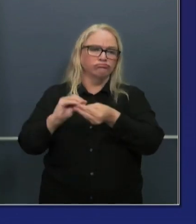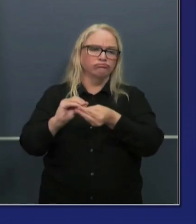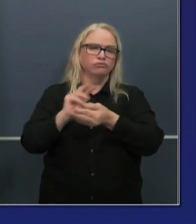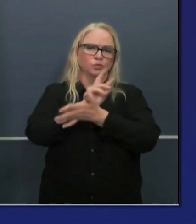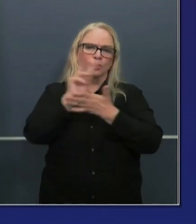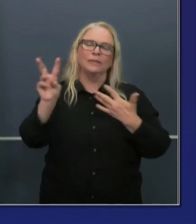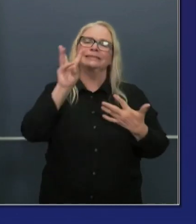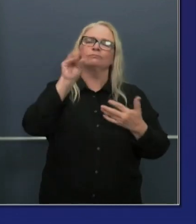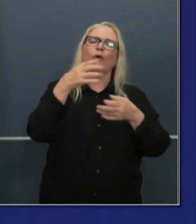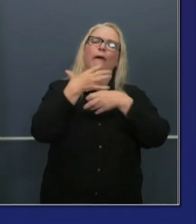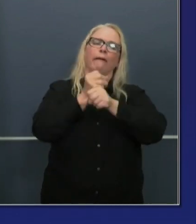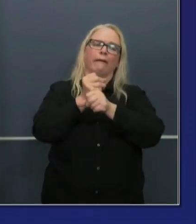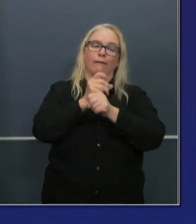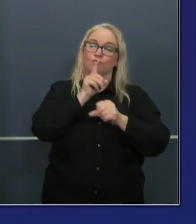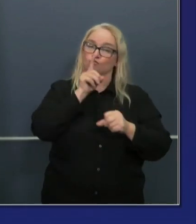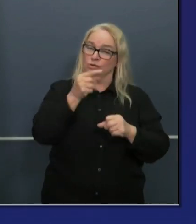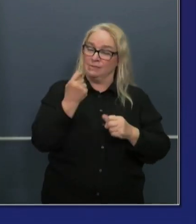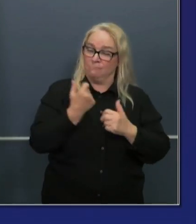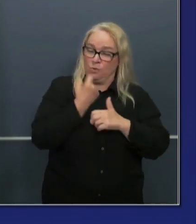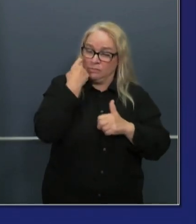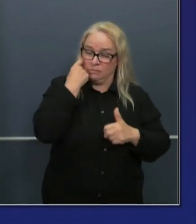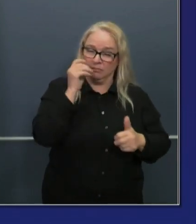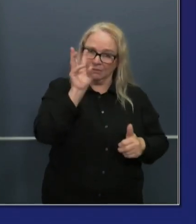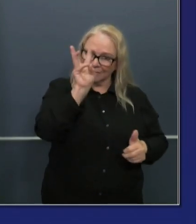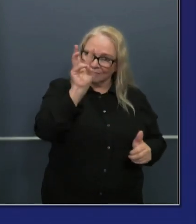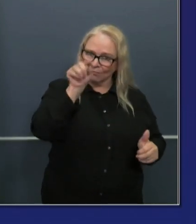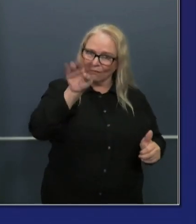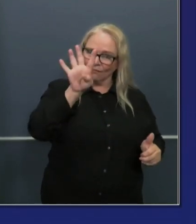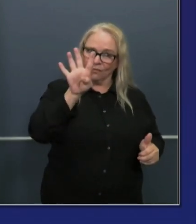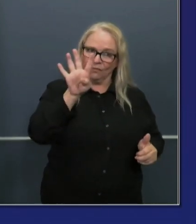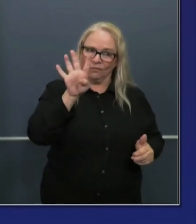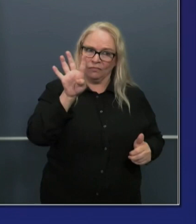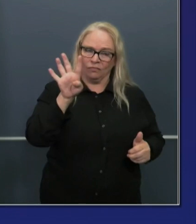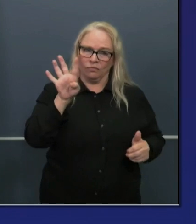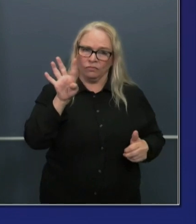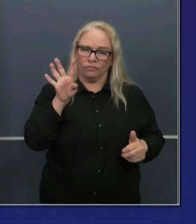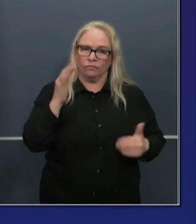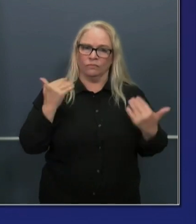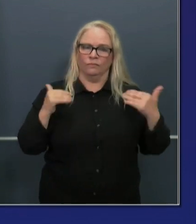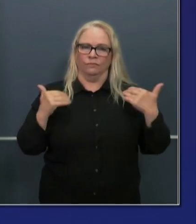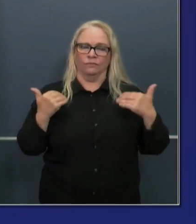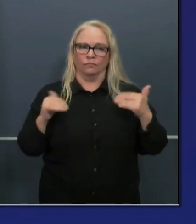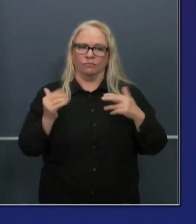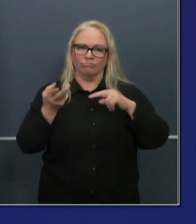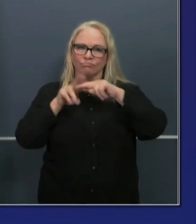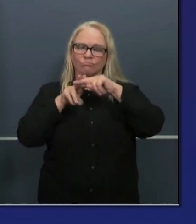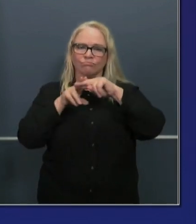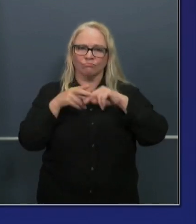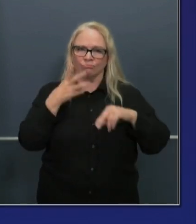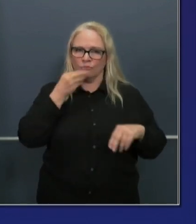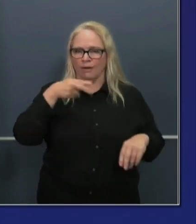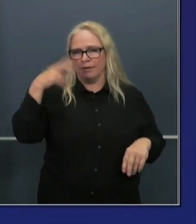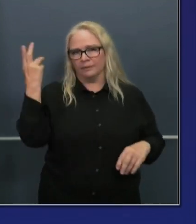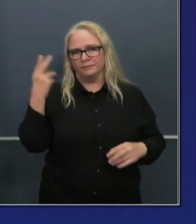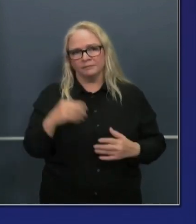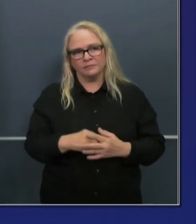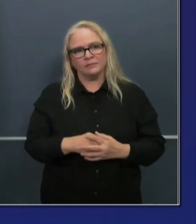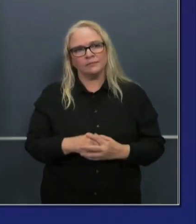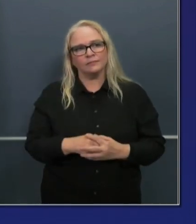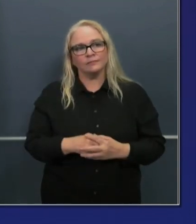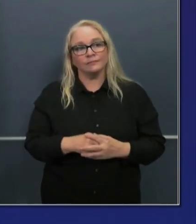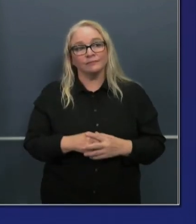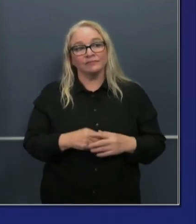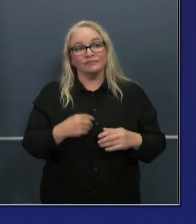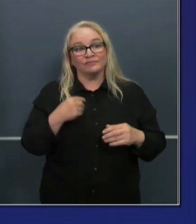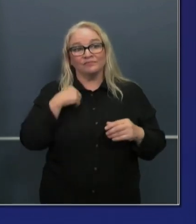last week, we're seeing that number grow even higher still. Not surprisingly, and again, none of this should surprise any